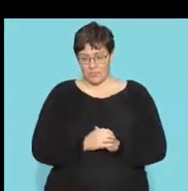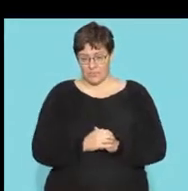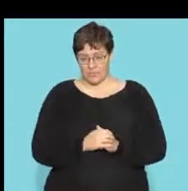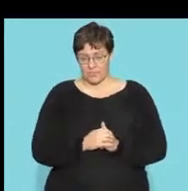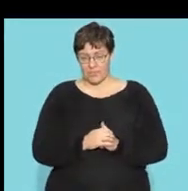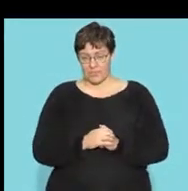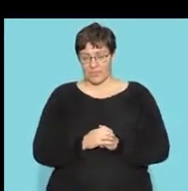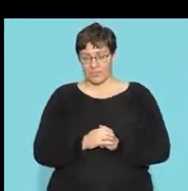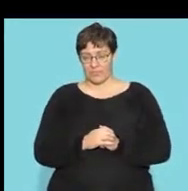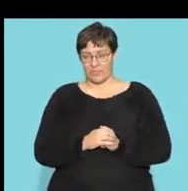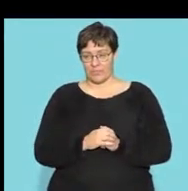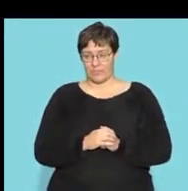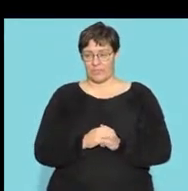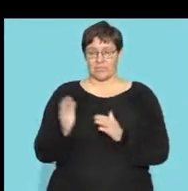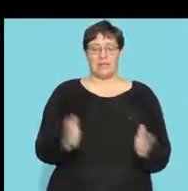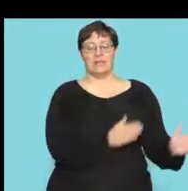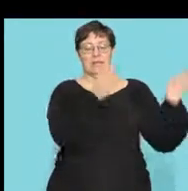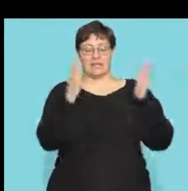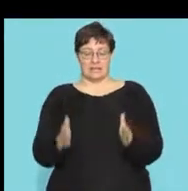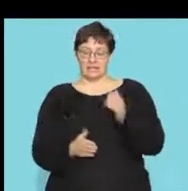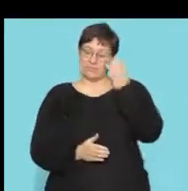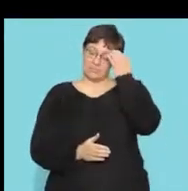2,570. Okay, next adjustment.